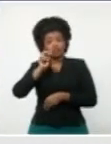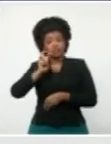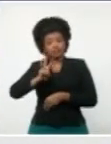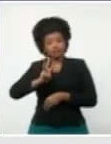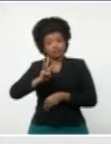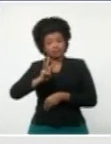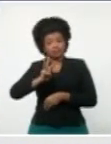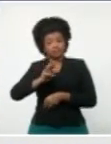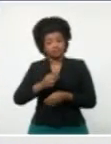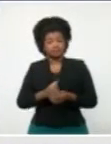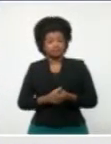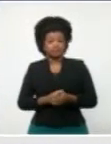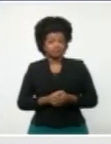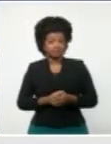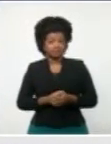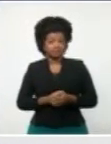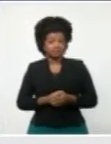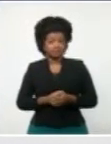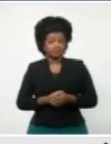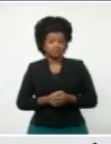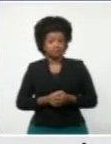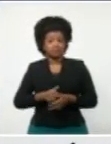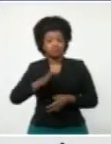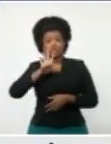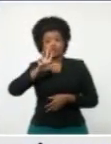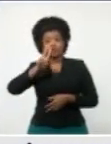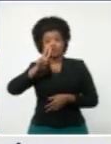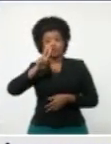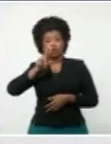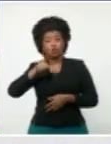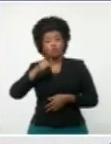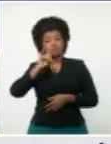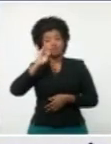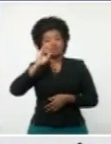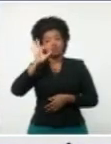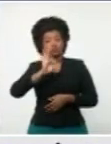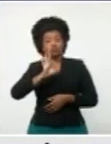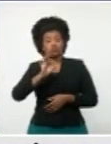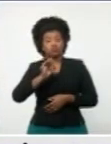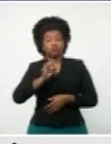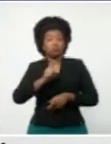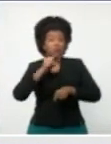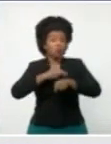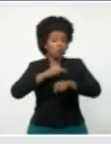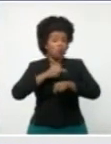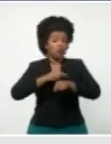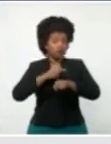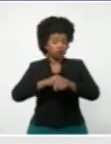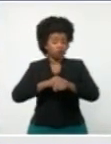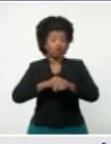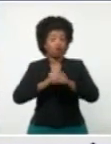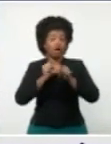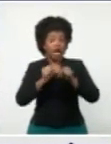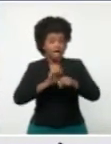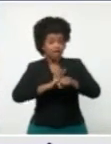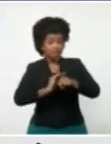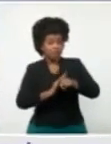test. At a later moment, we will describe how these asymptomatic patients have evolved.